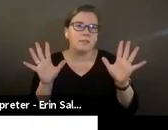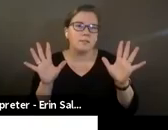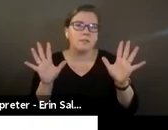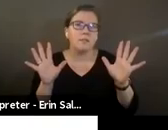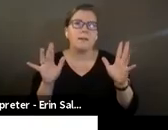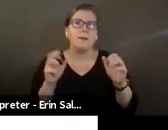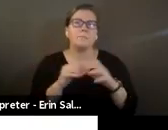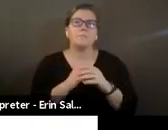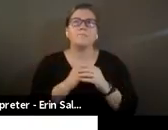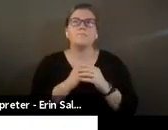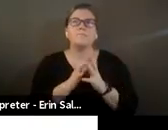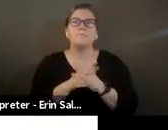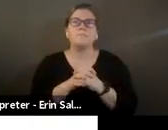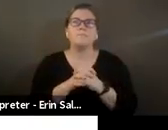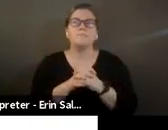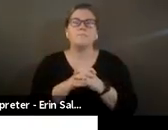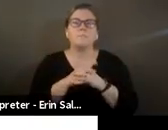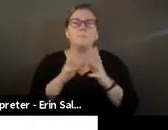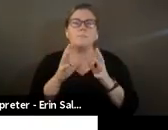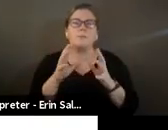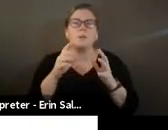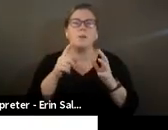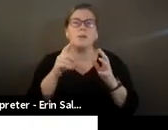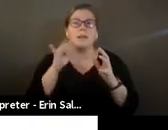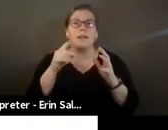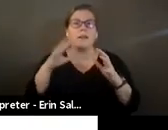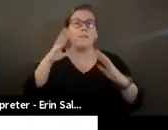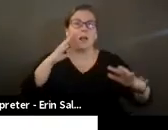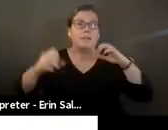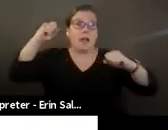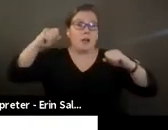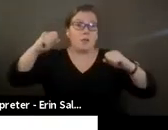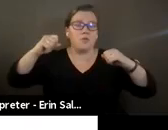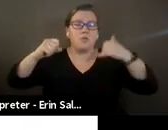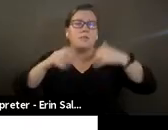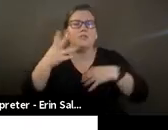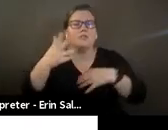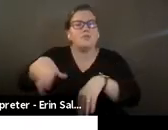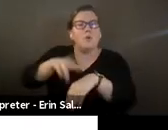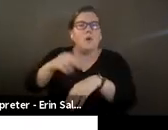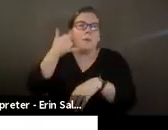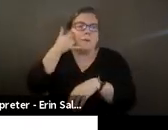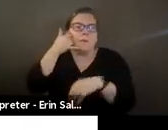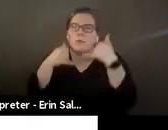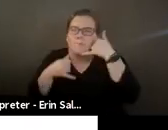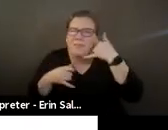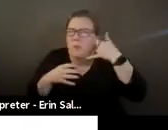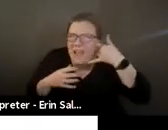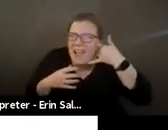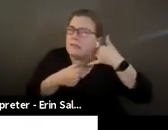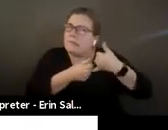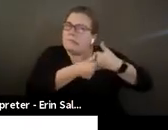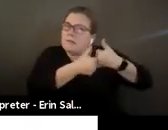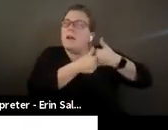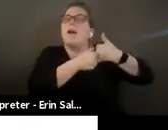giving you a louder amplification than a typical phone. We have alerting